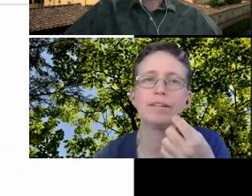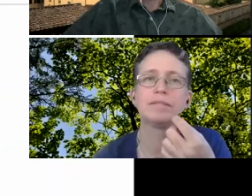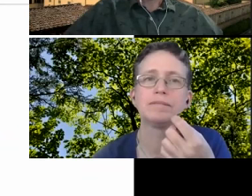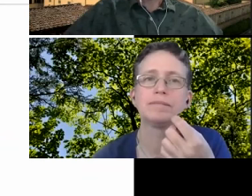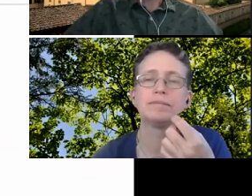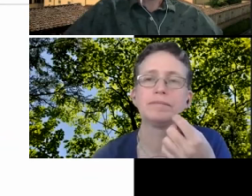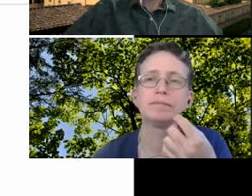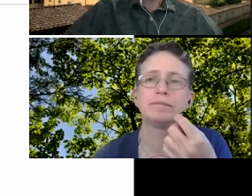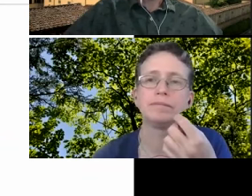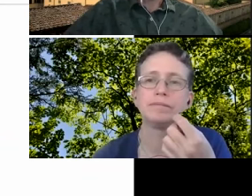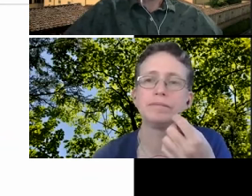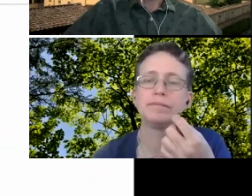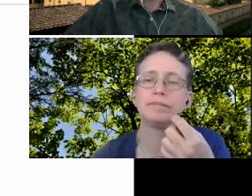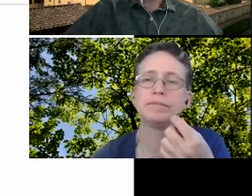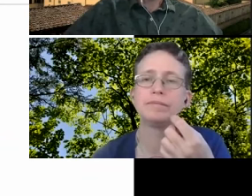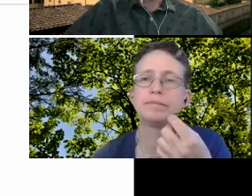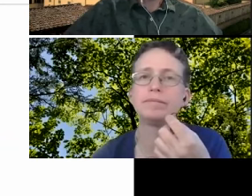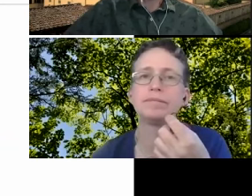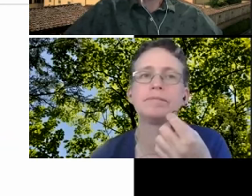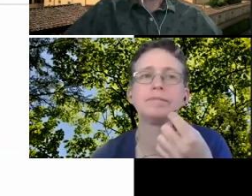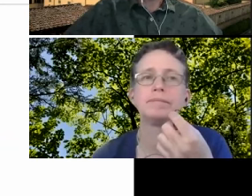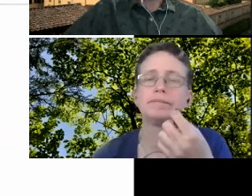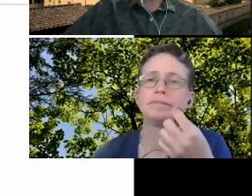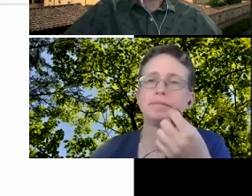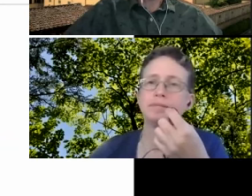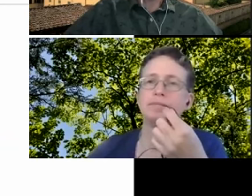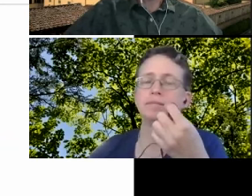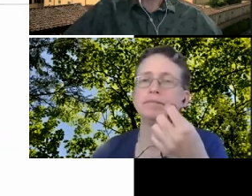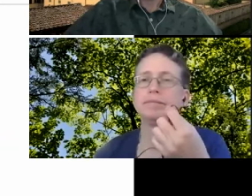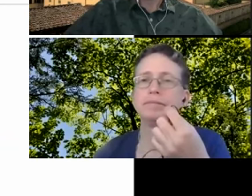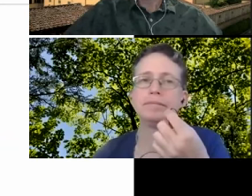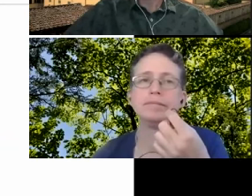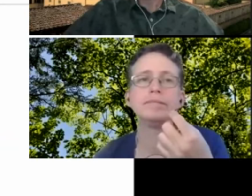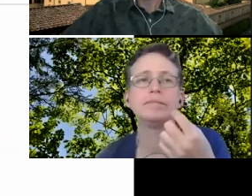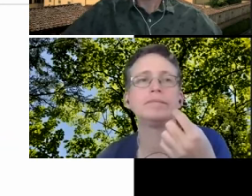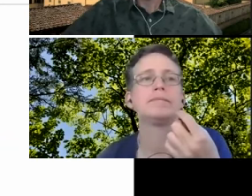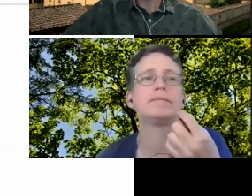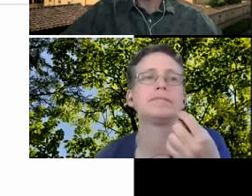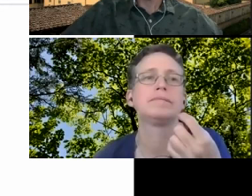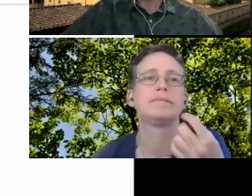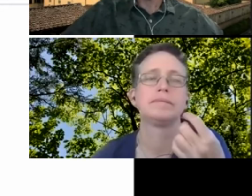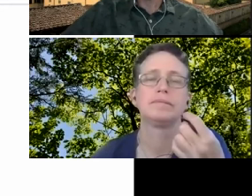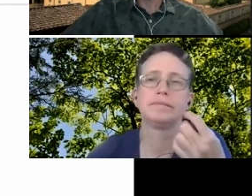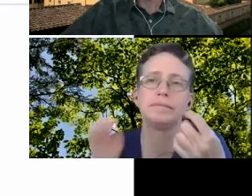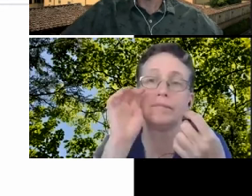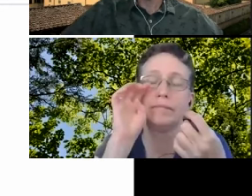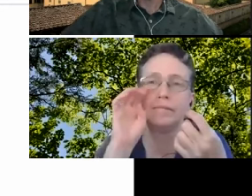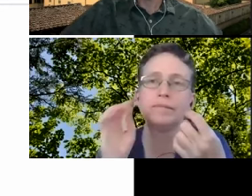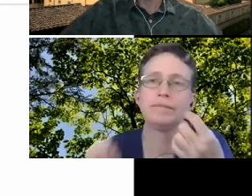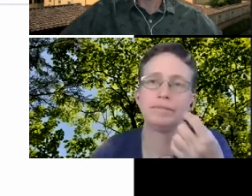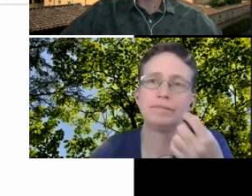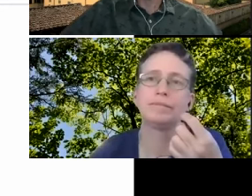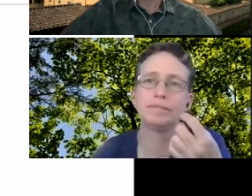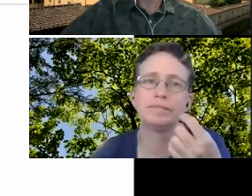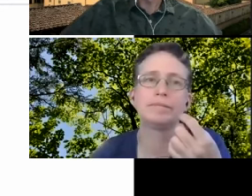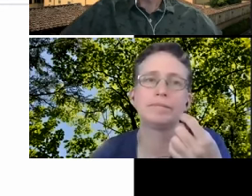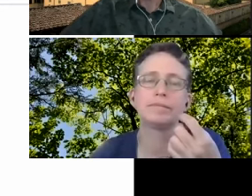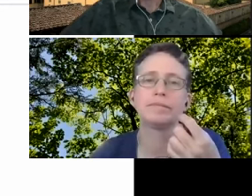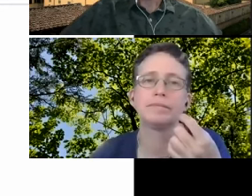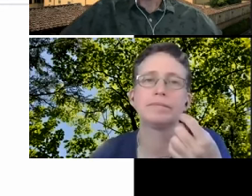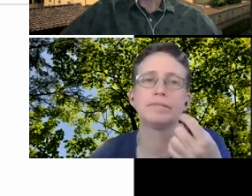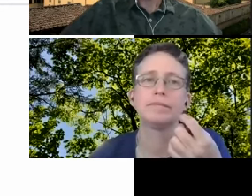Yeah, and so that brings me to a lot of people are thinking about what species they see in the city, whether